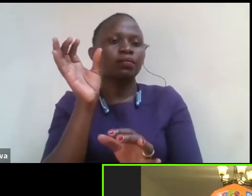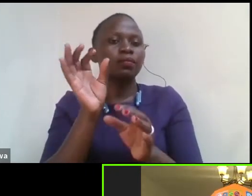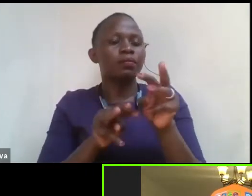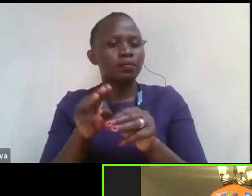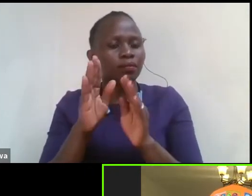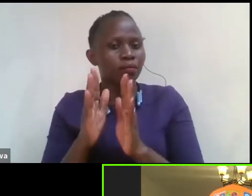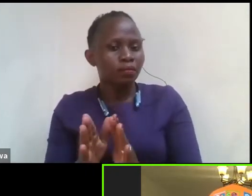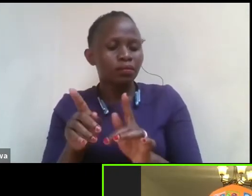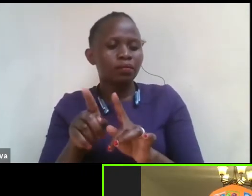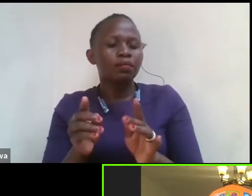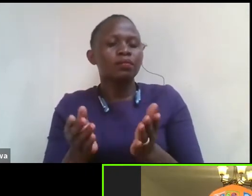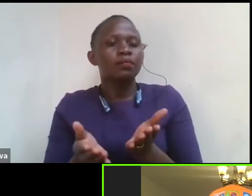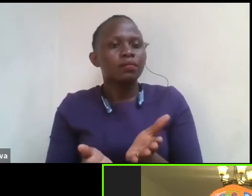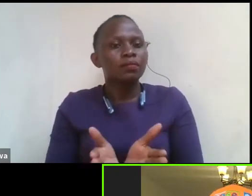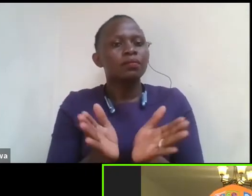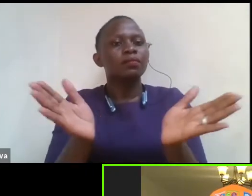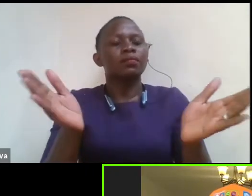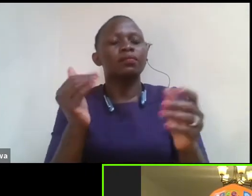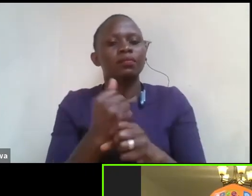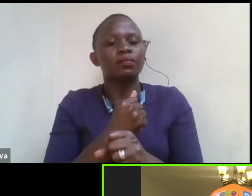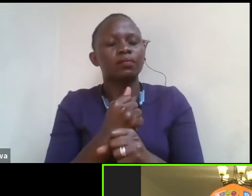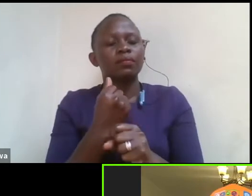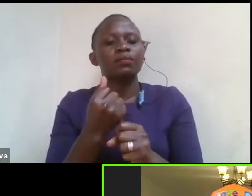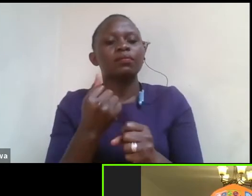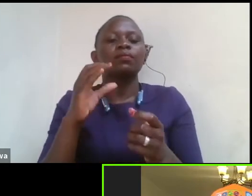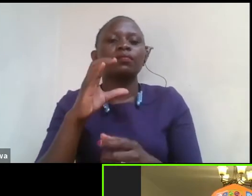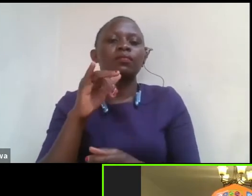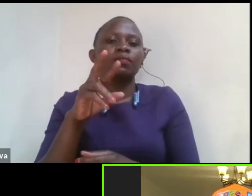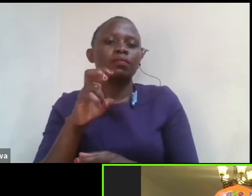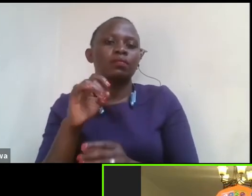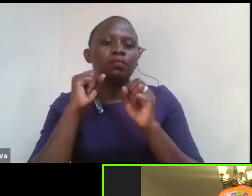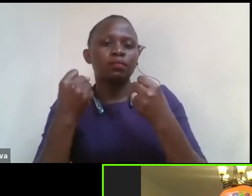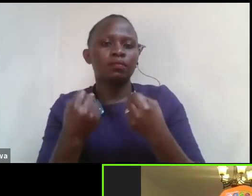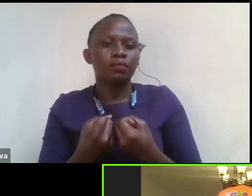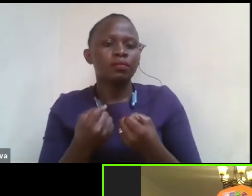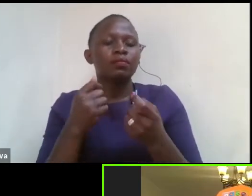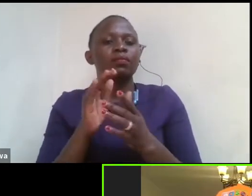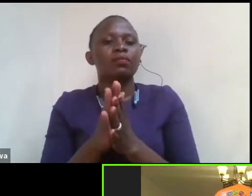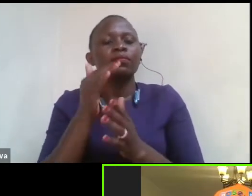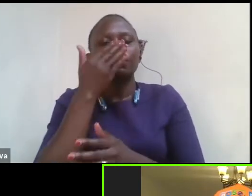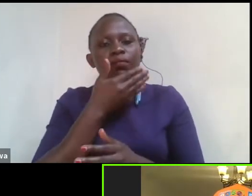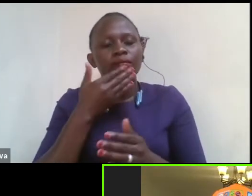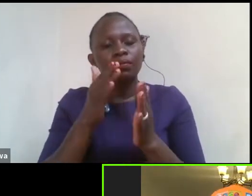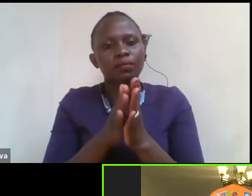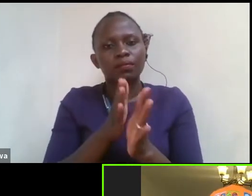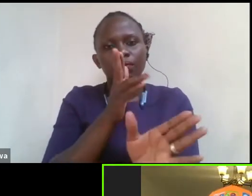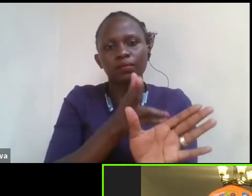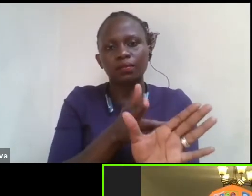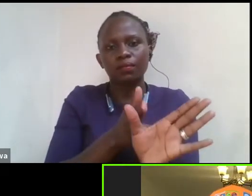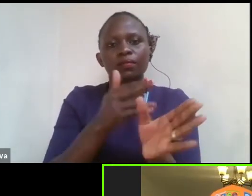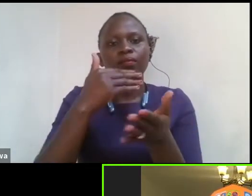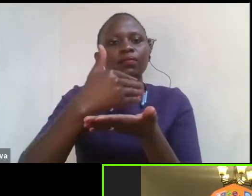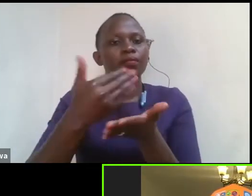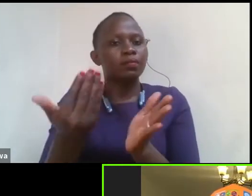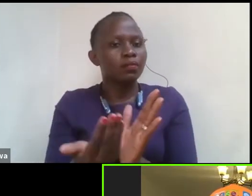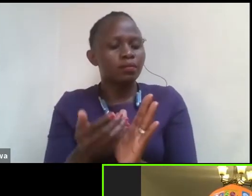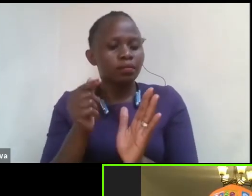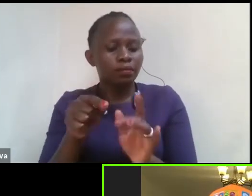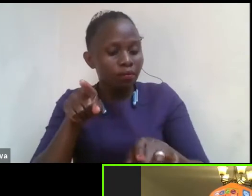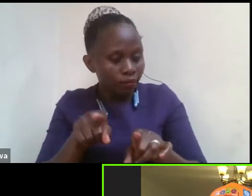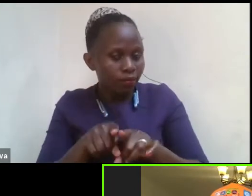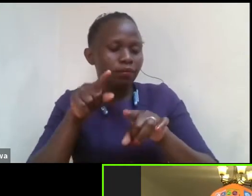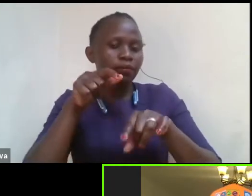worked with civil society in the UK and Uganda, focusing on the oil and gas sector in the East African region. And it was in this period, actually, that he also